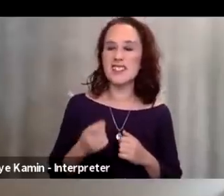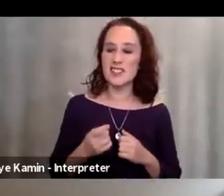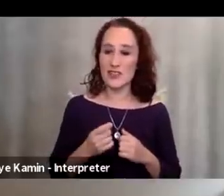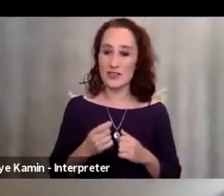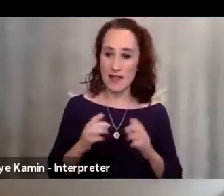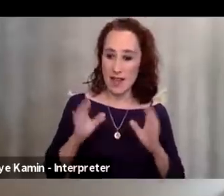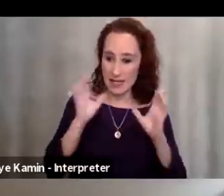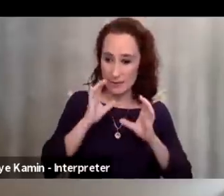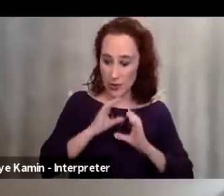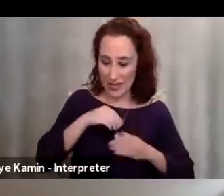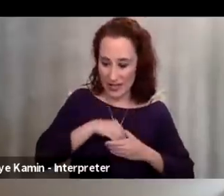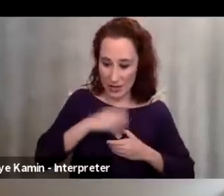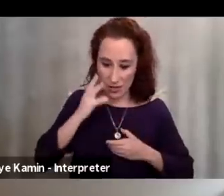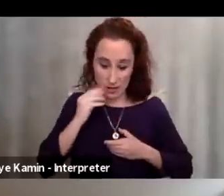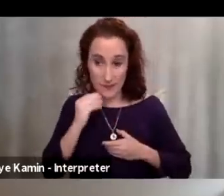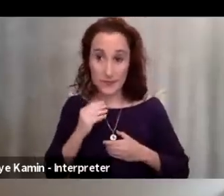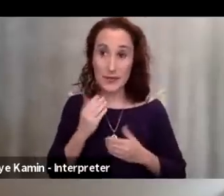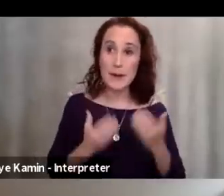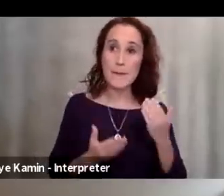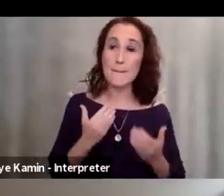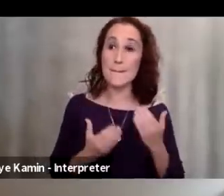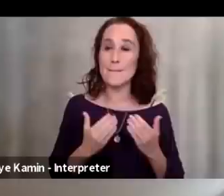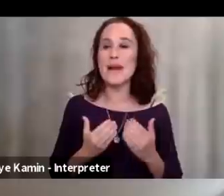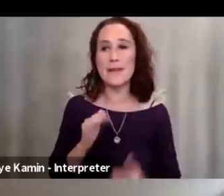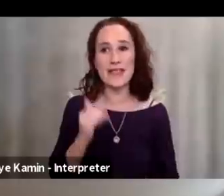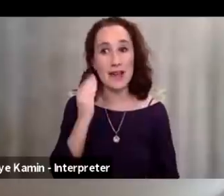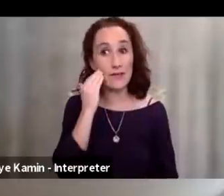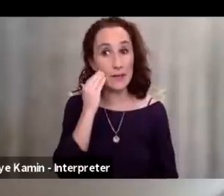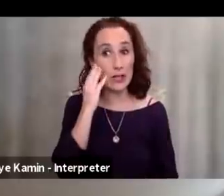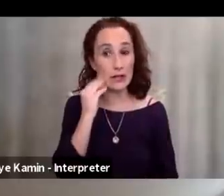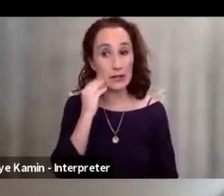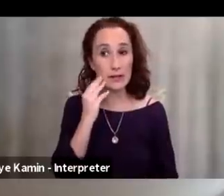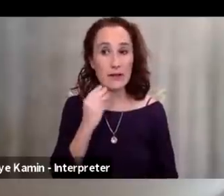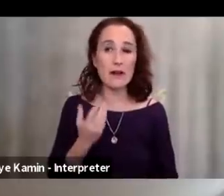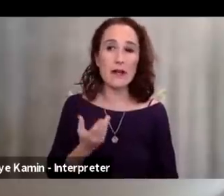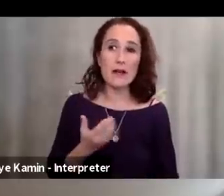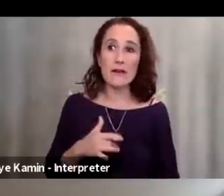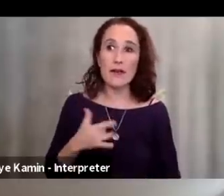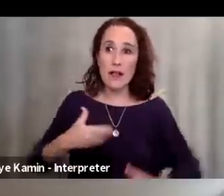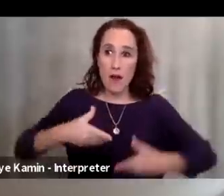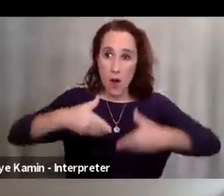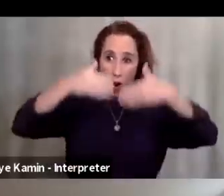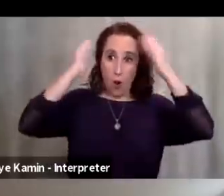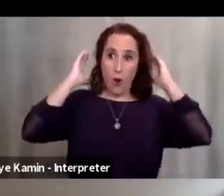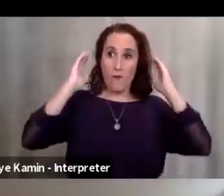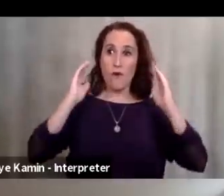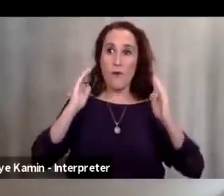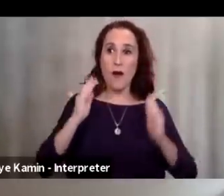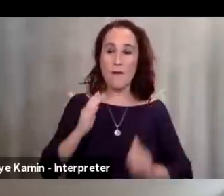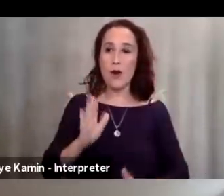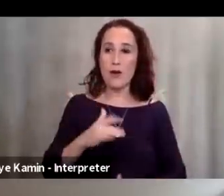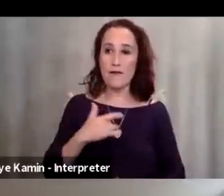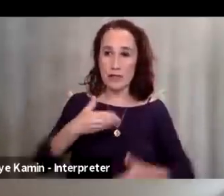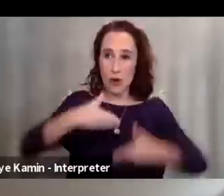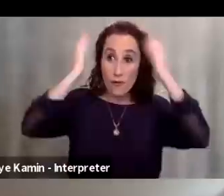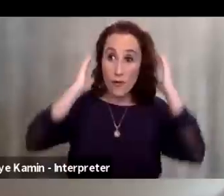experience and the maybe lately all too familiar experience of being kind of overwhelmed by your feelings.